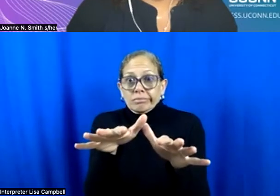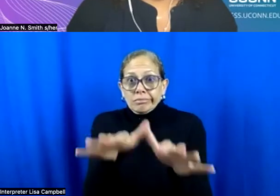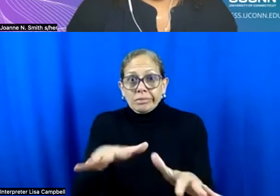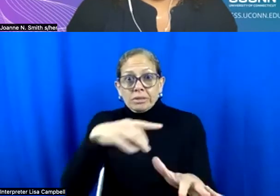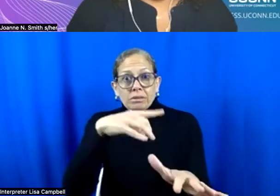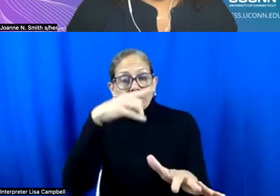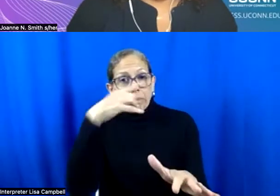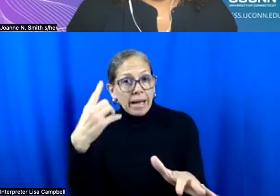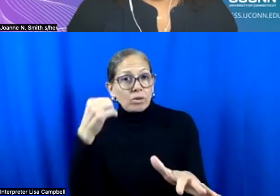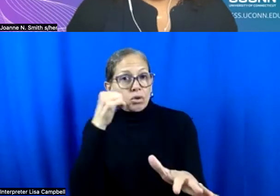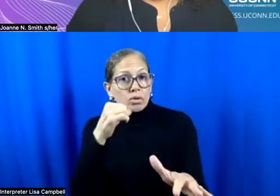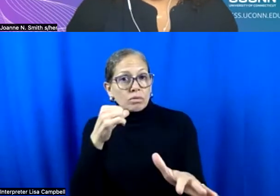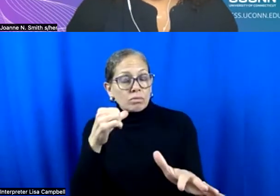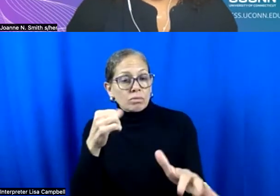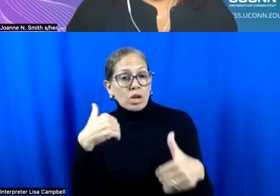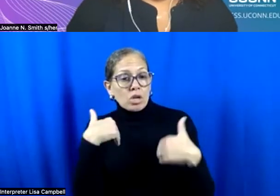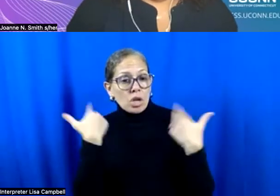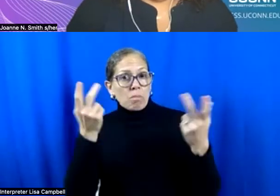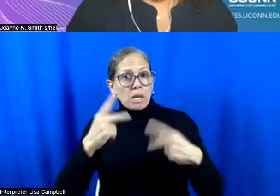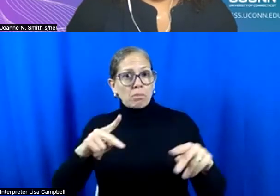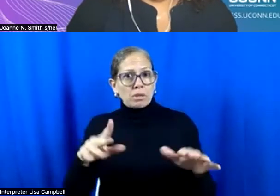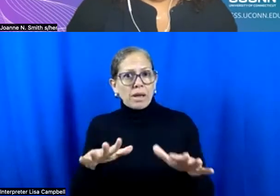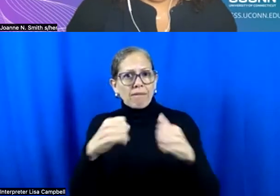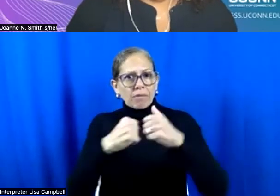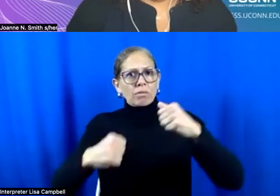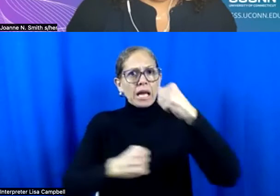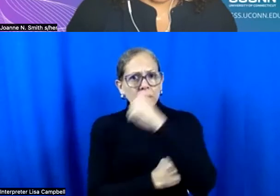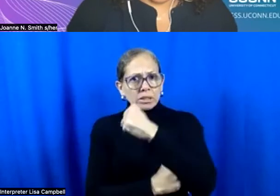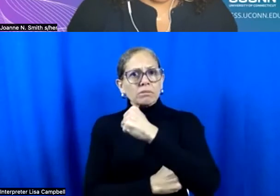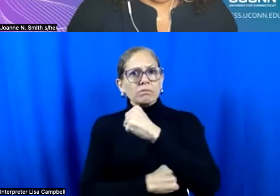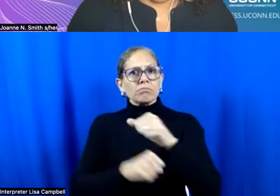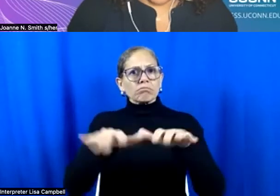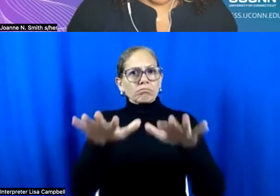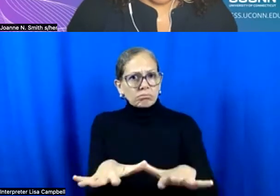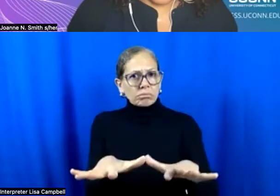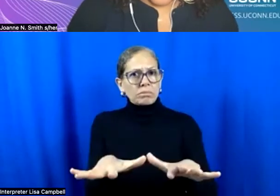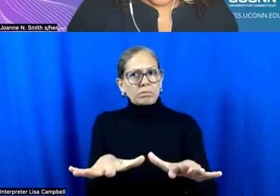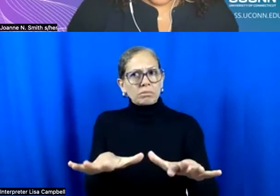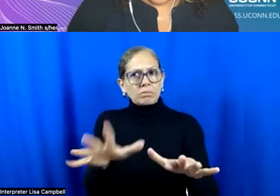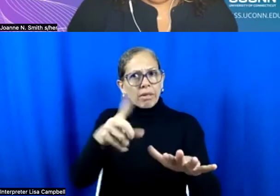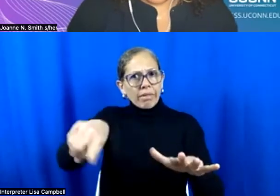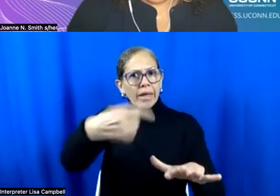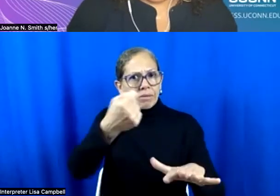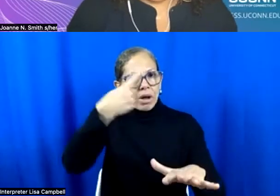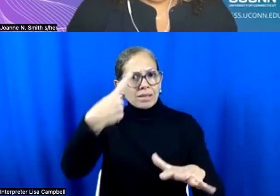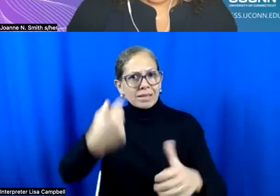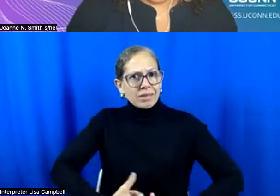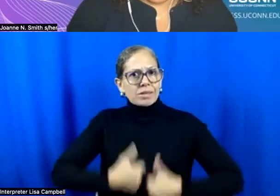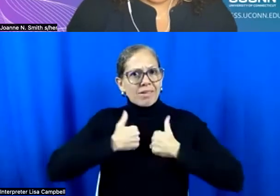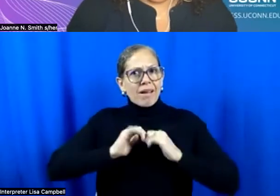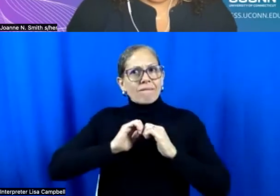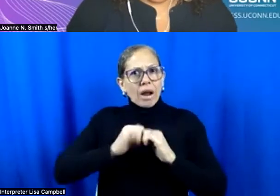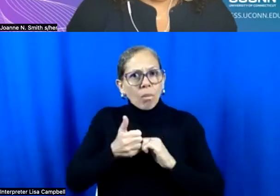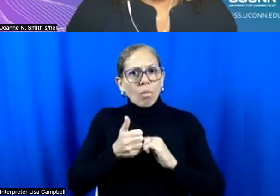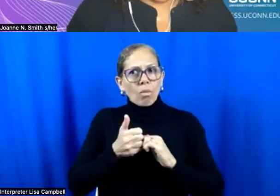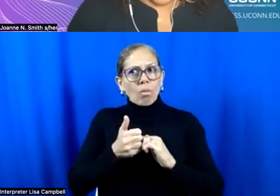girls and young people in Black feminism, so they understand how we survived. And they understand that, you